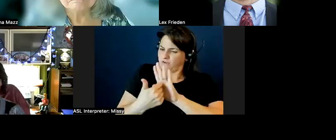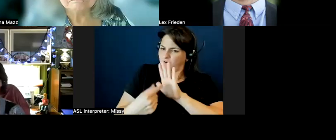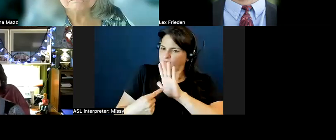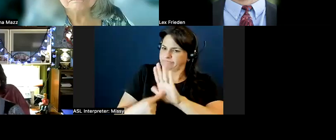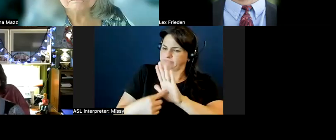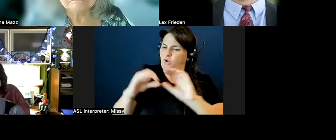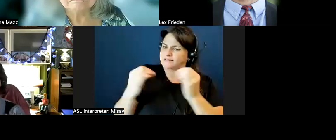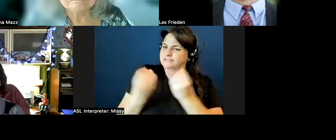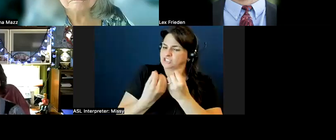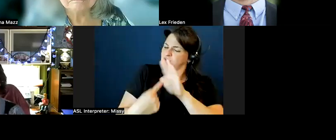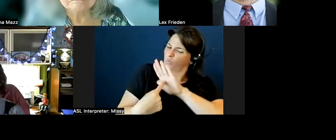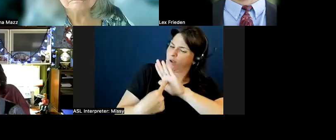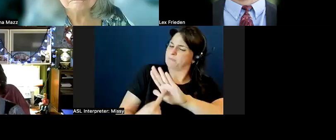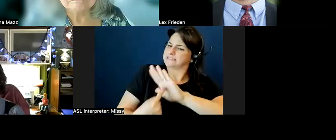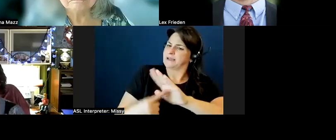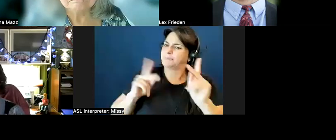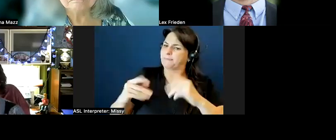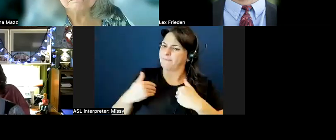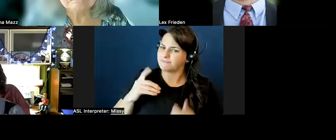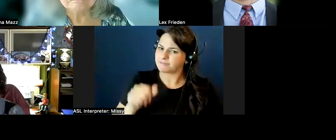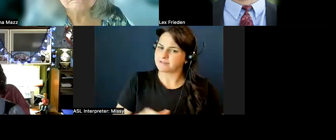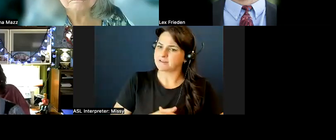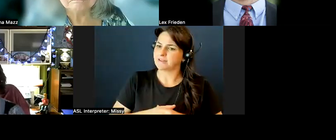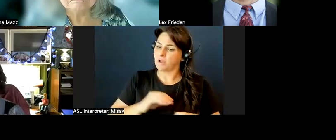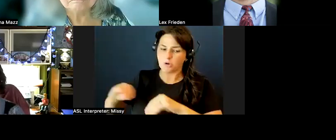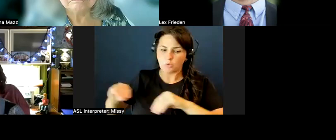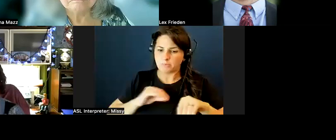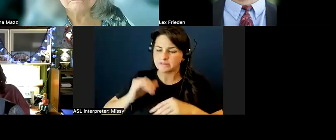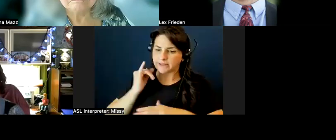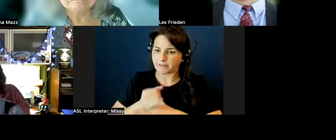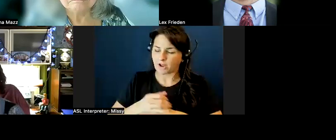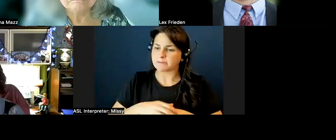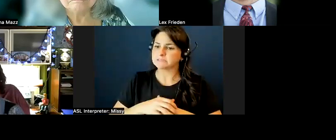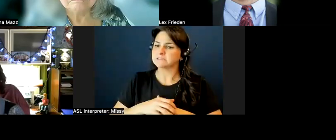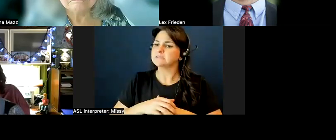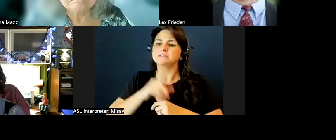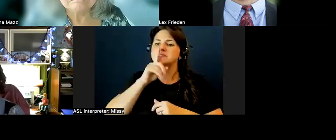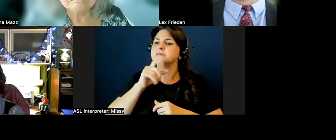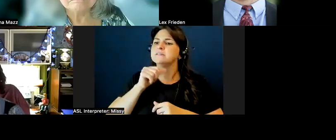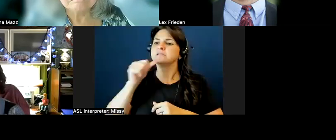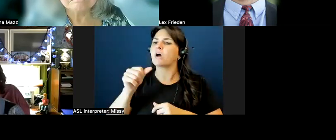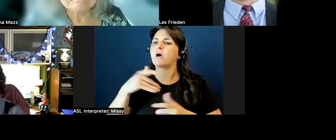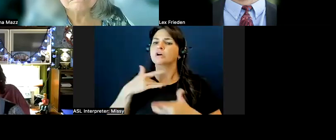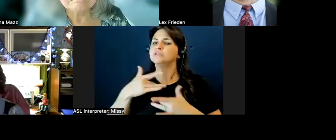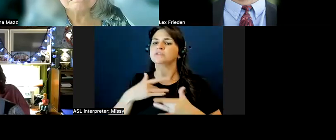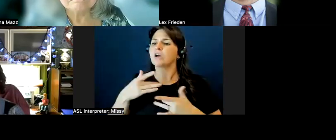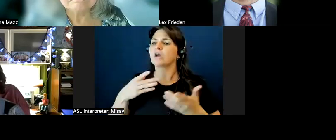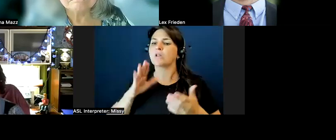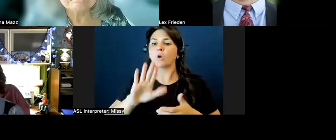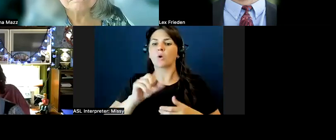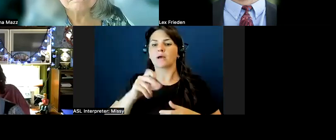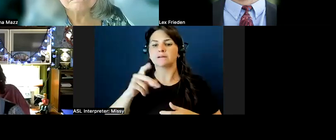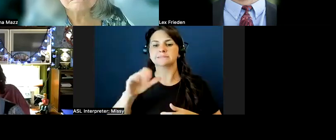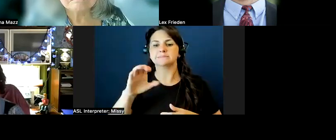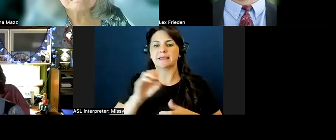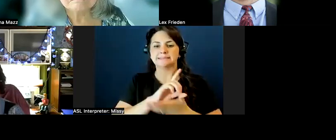with disabilities and people with mobility impairments. And you need not to be strictly concerned about the spaces you're